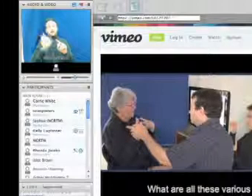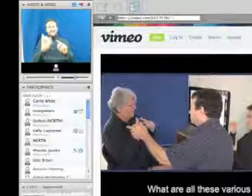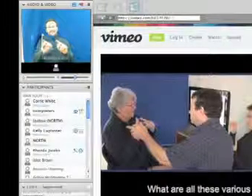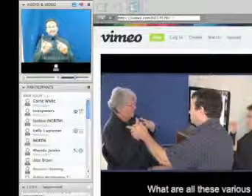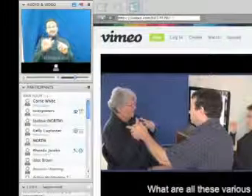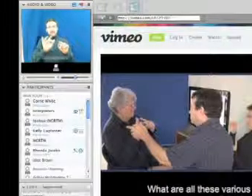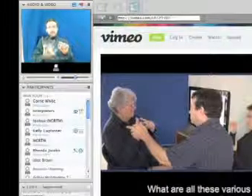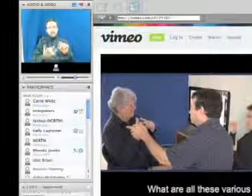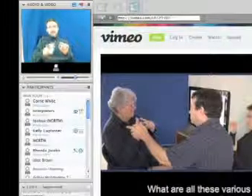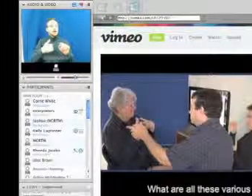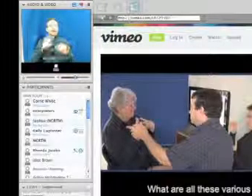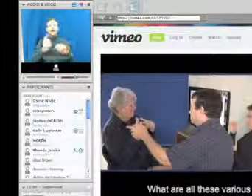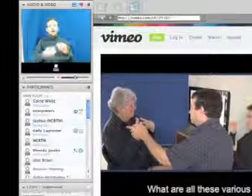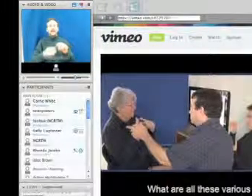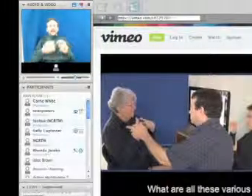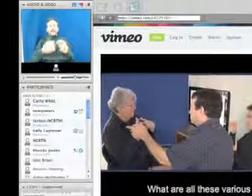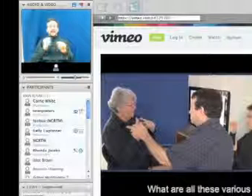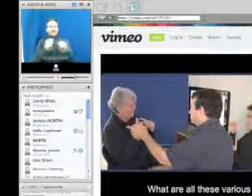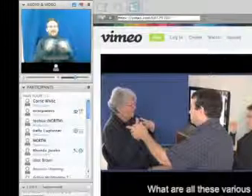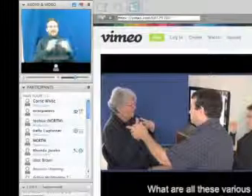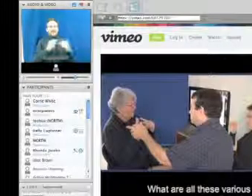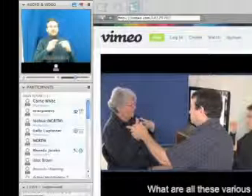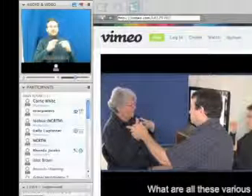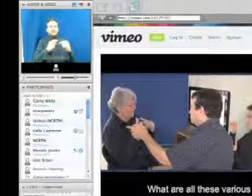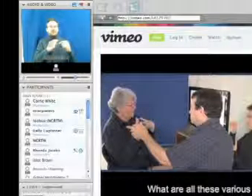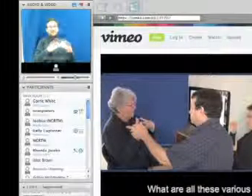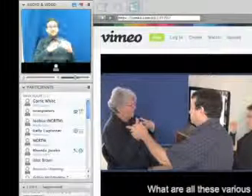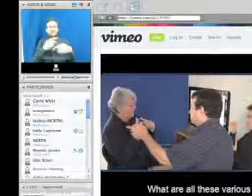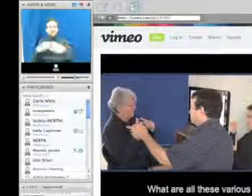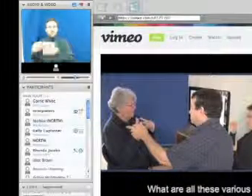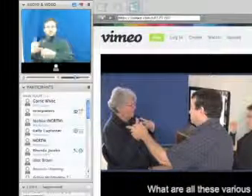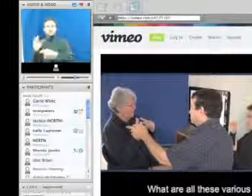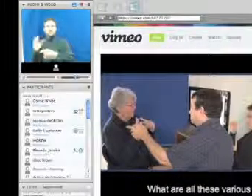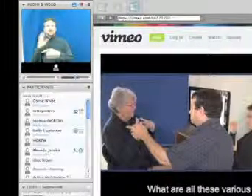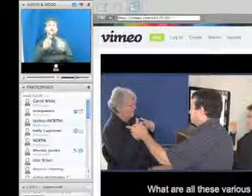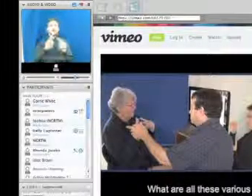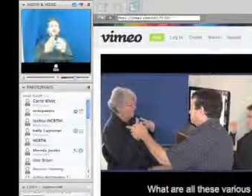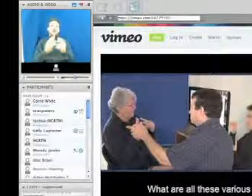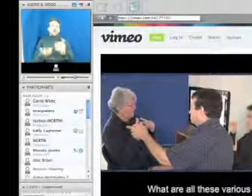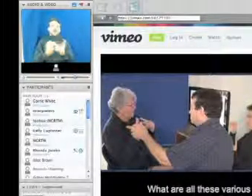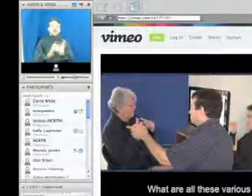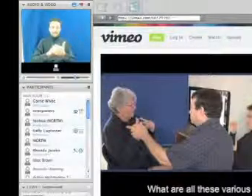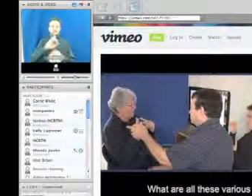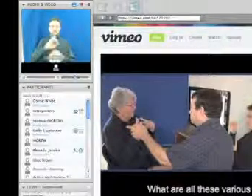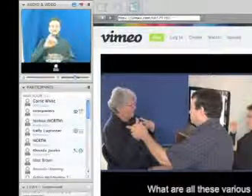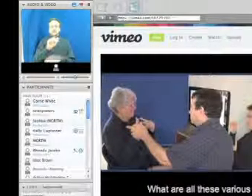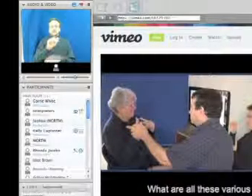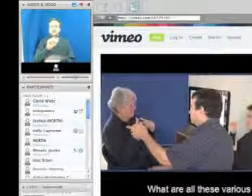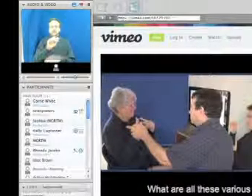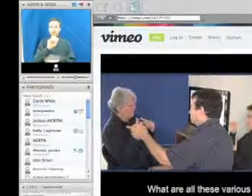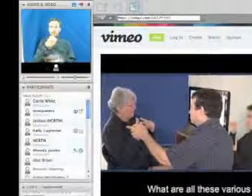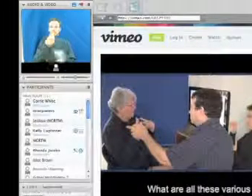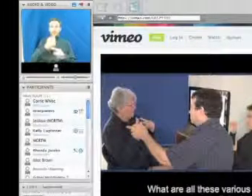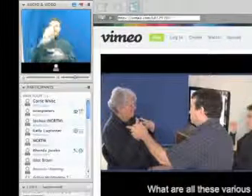we'll watch the intro, Jamie's intro again, and then you'll get to interpret for a little bit of that.